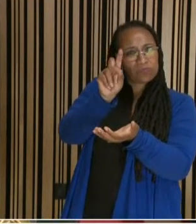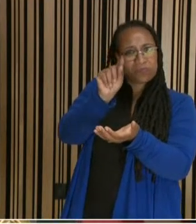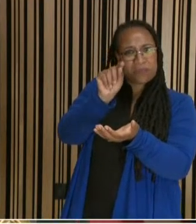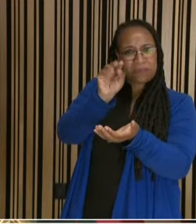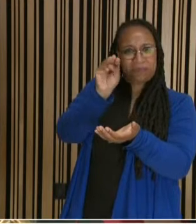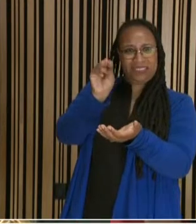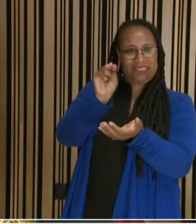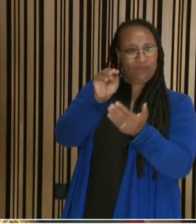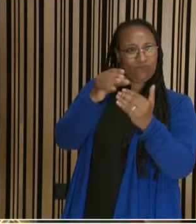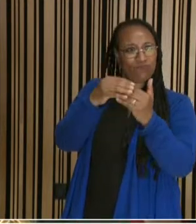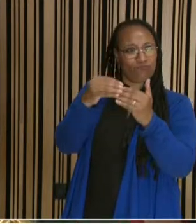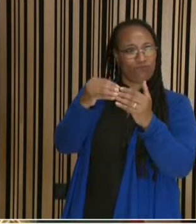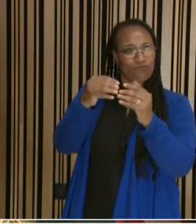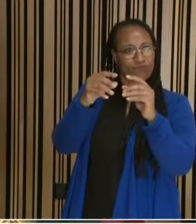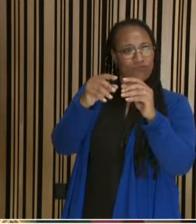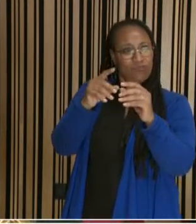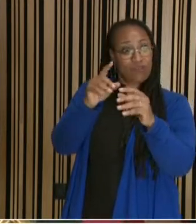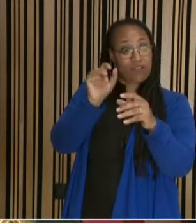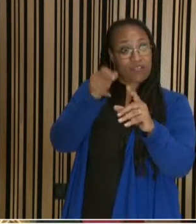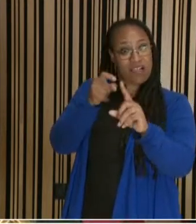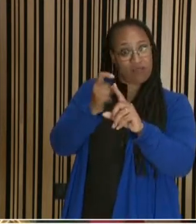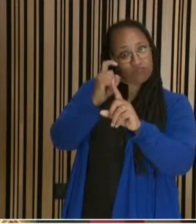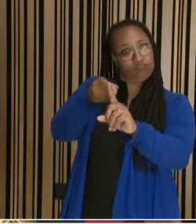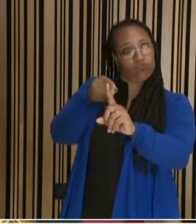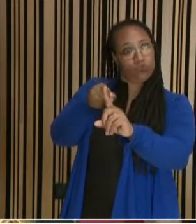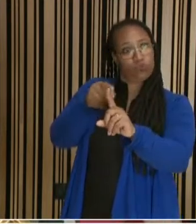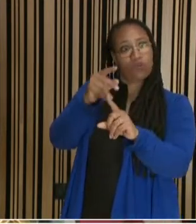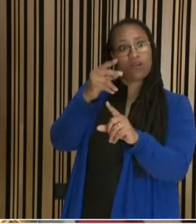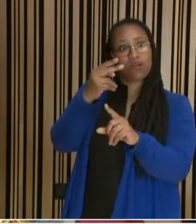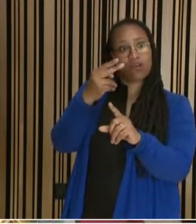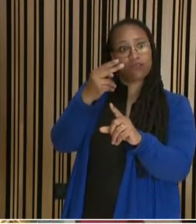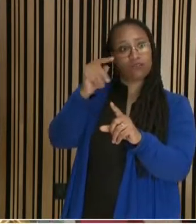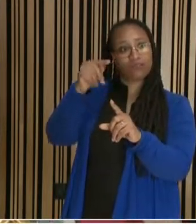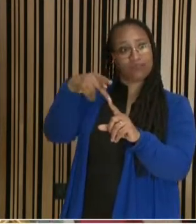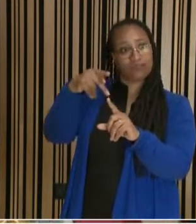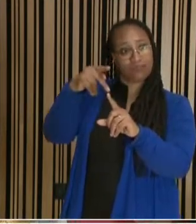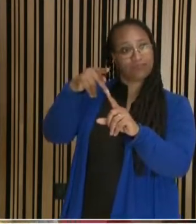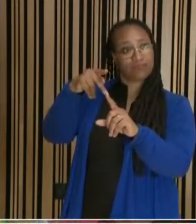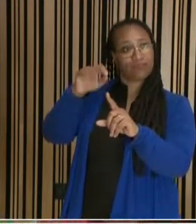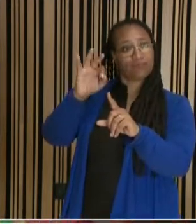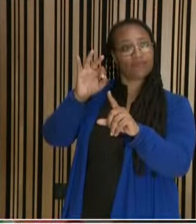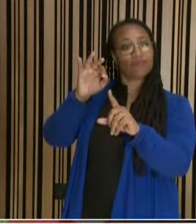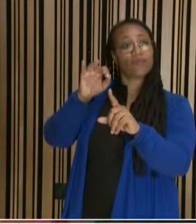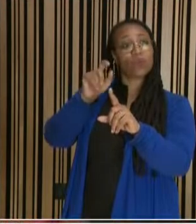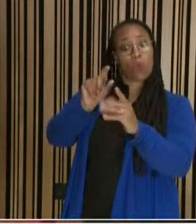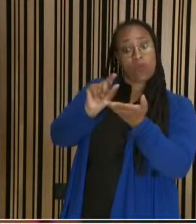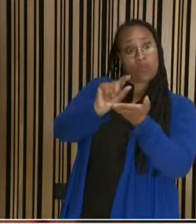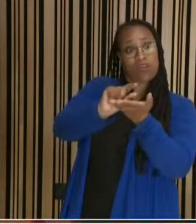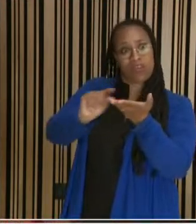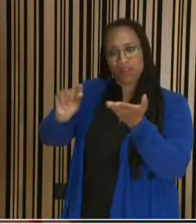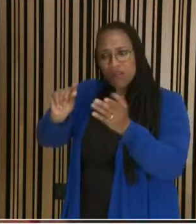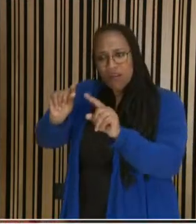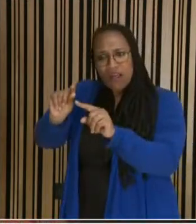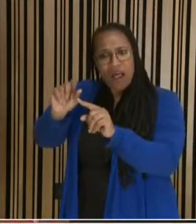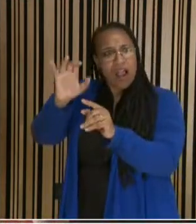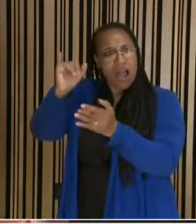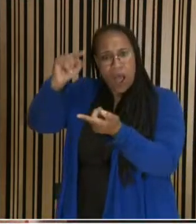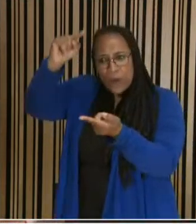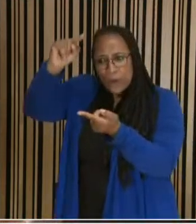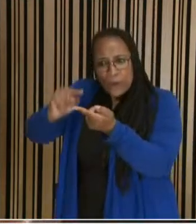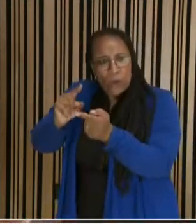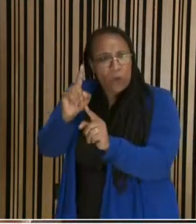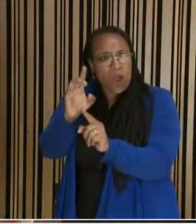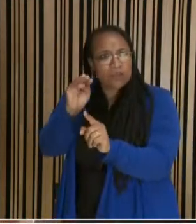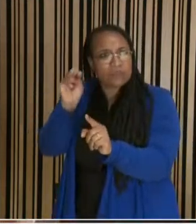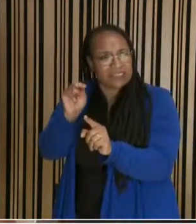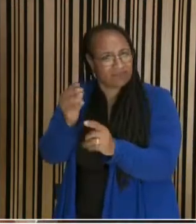HPTF and then to PAYGO. So how do we get to $100 million in this budget? So the answer is that we